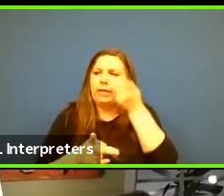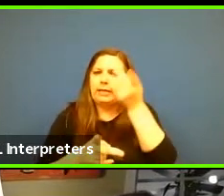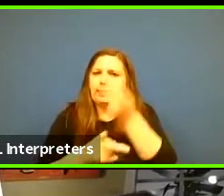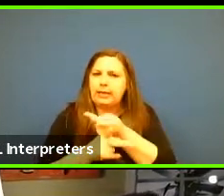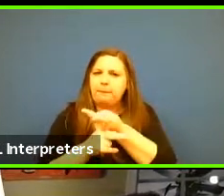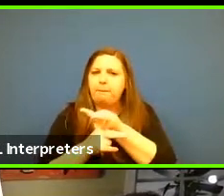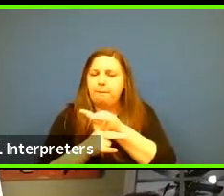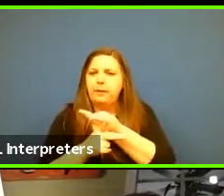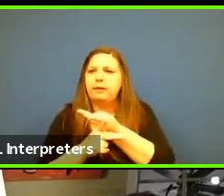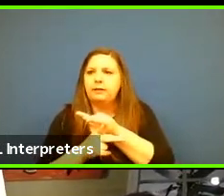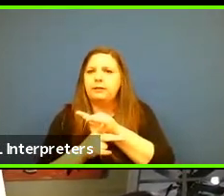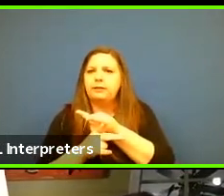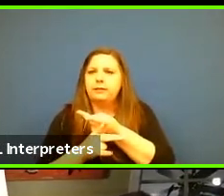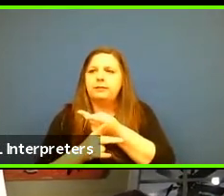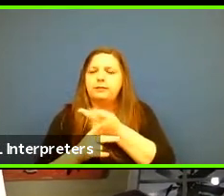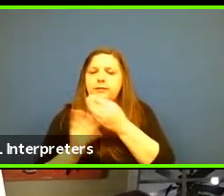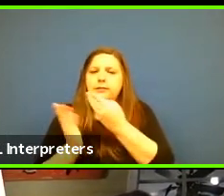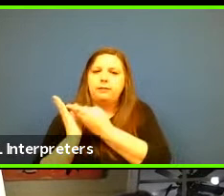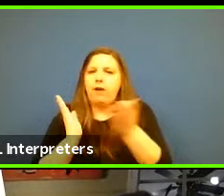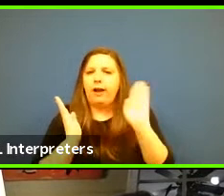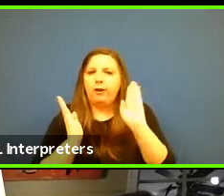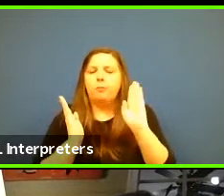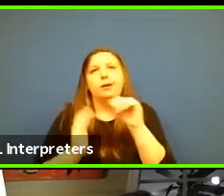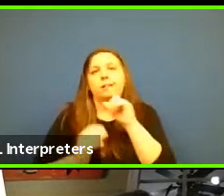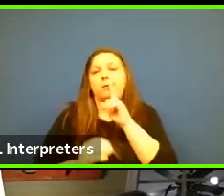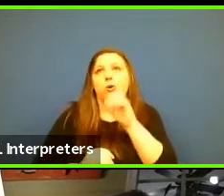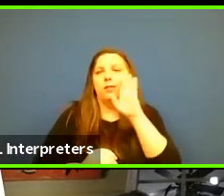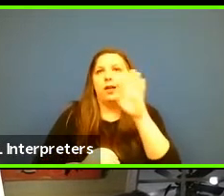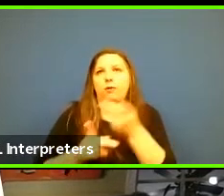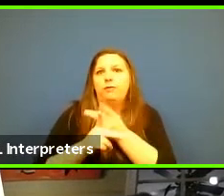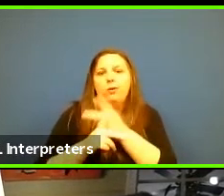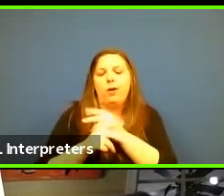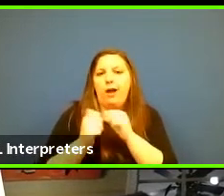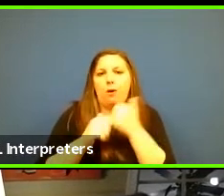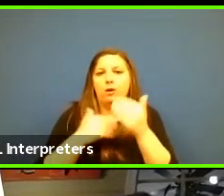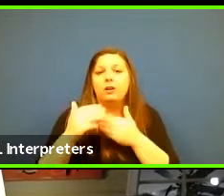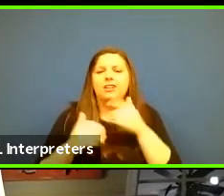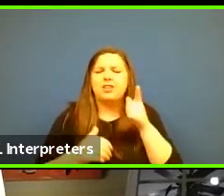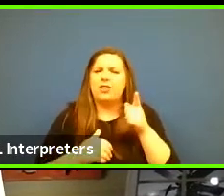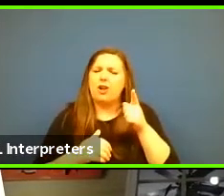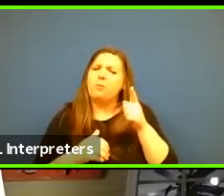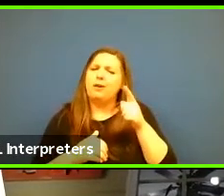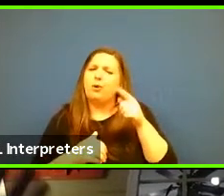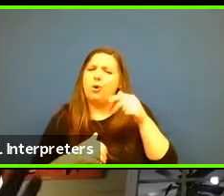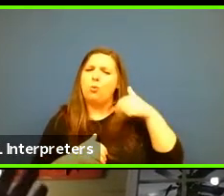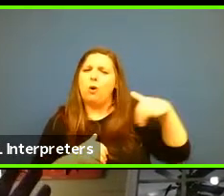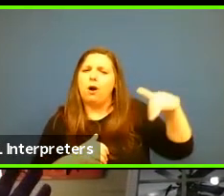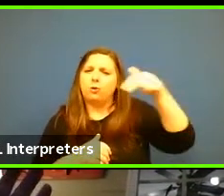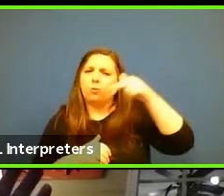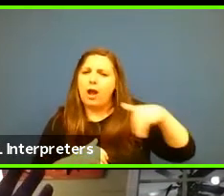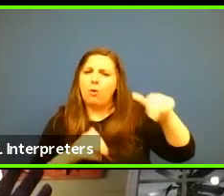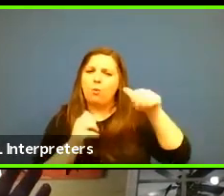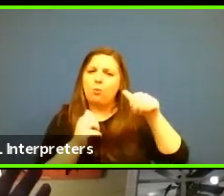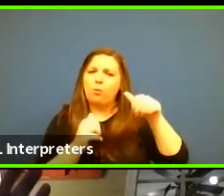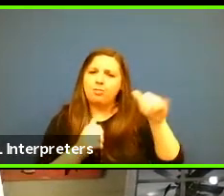but I'm sure they'll figure that out. I mean, but so they would be walking around with them like a